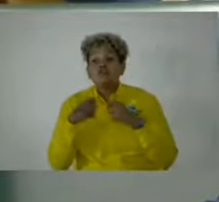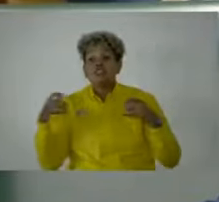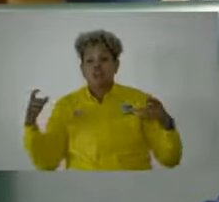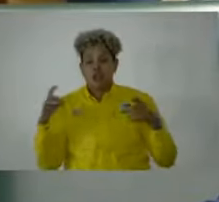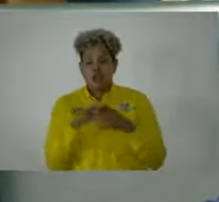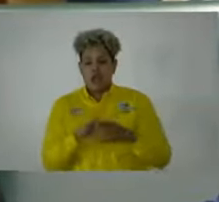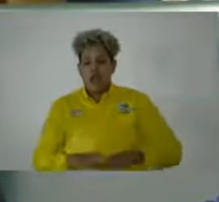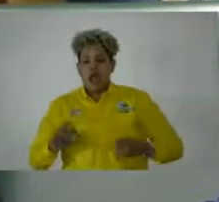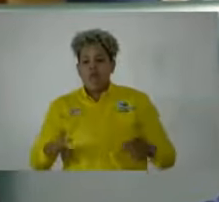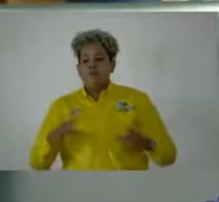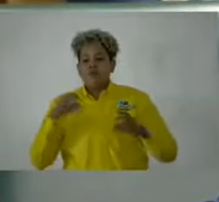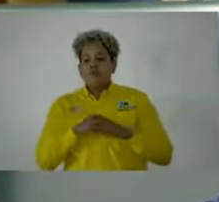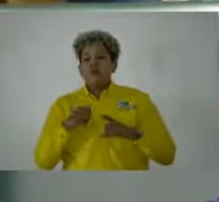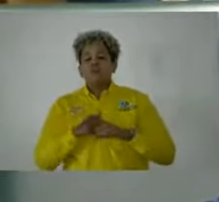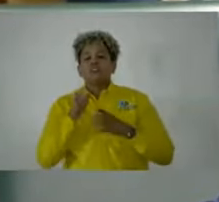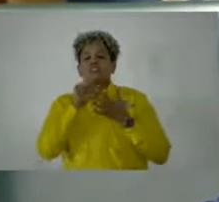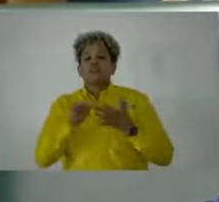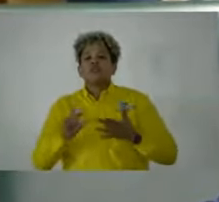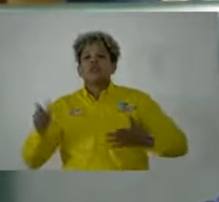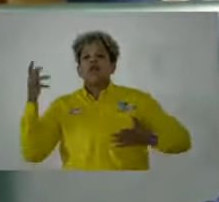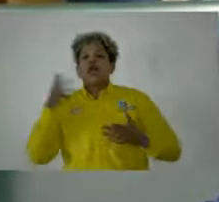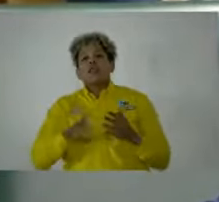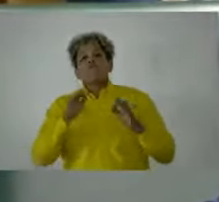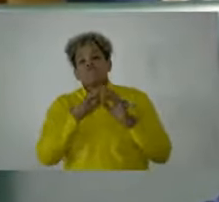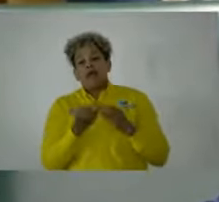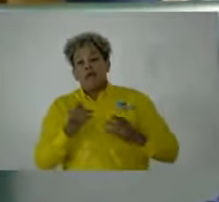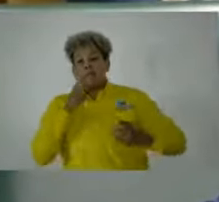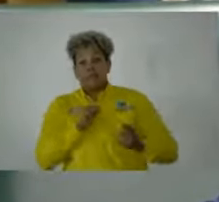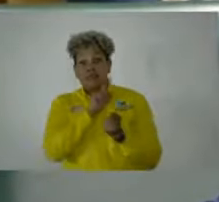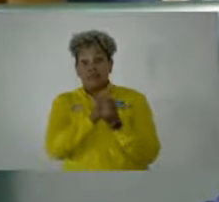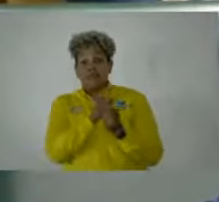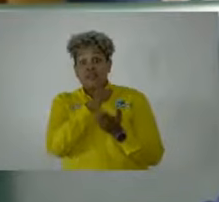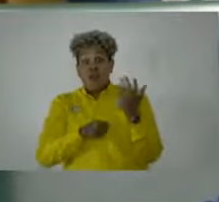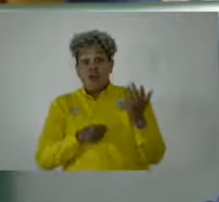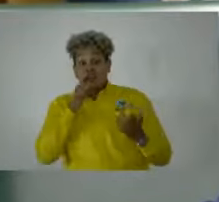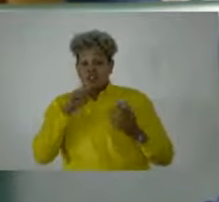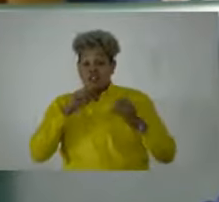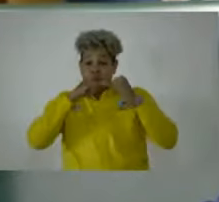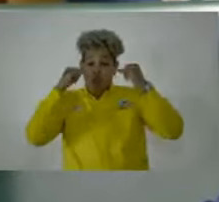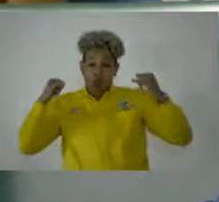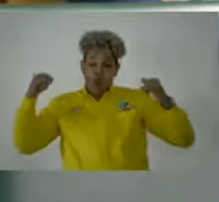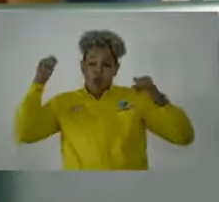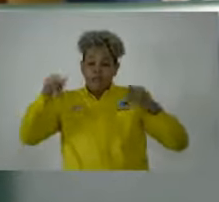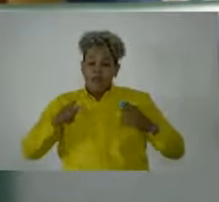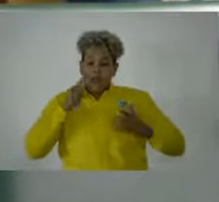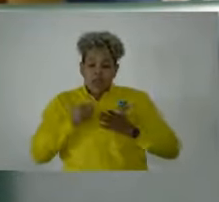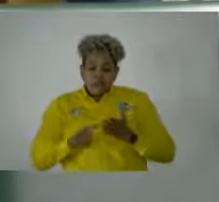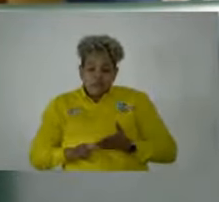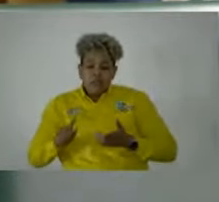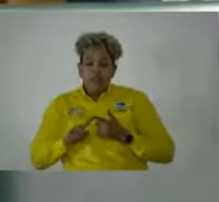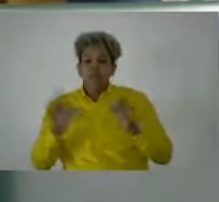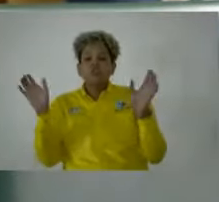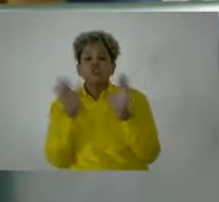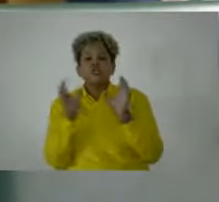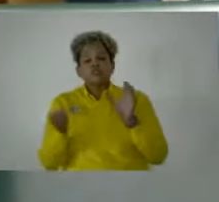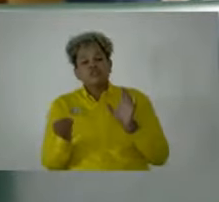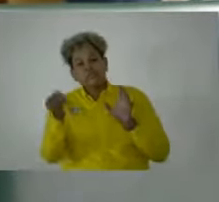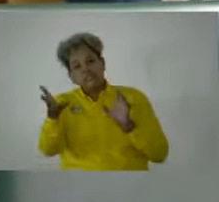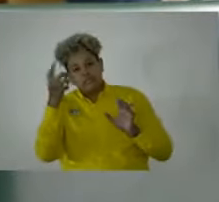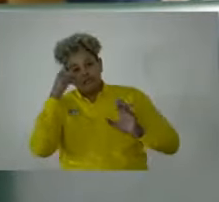connections, including a subsidy to help families meet the costs of rewiring, inspection, and certification.